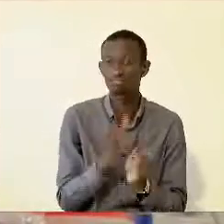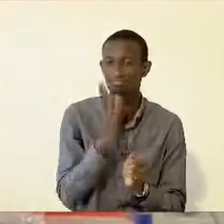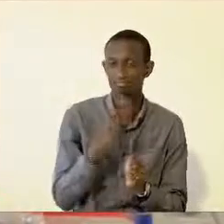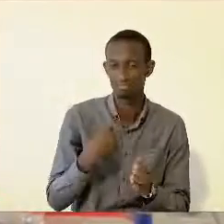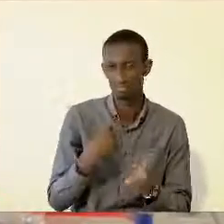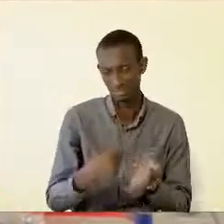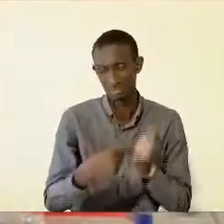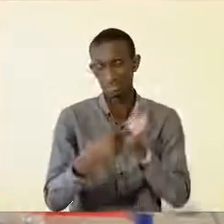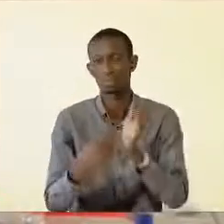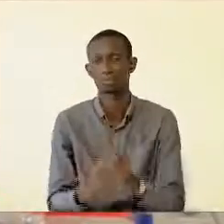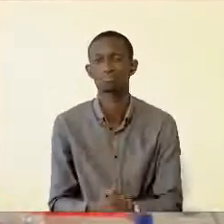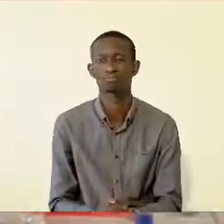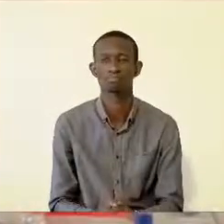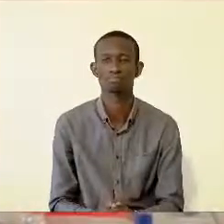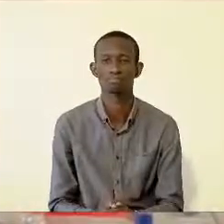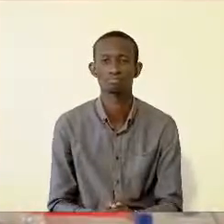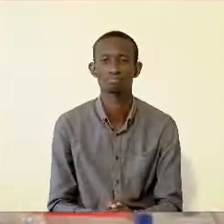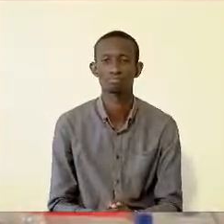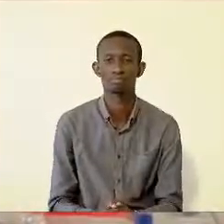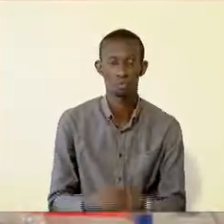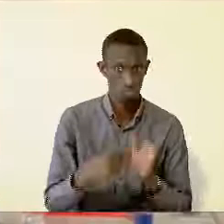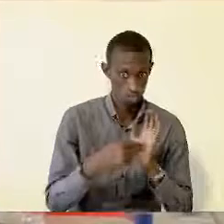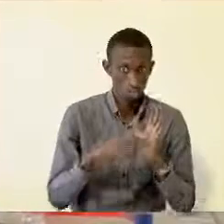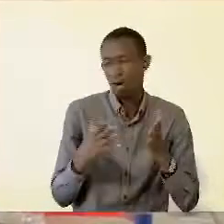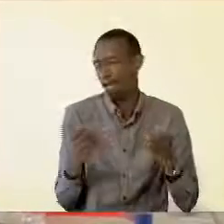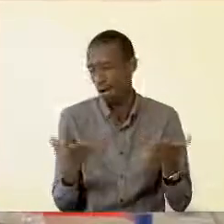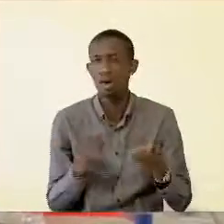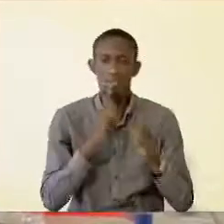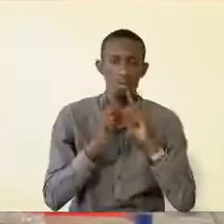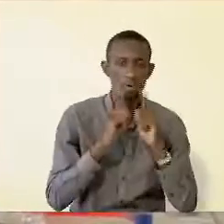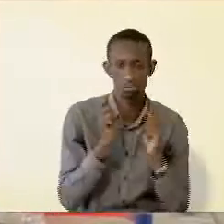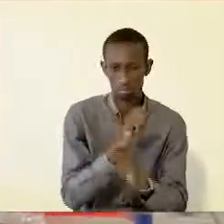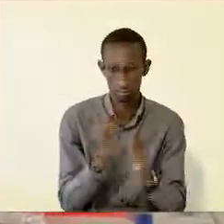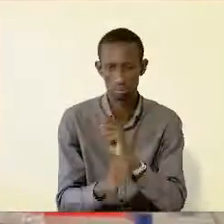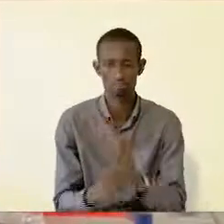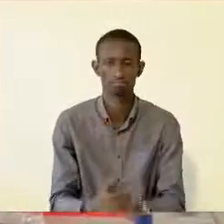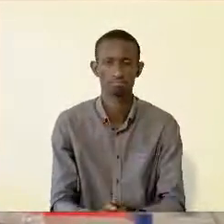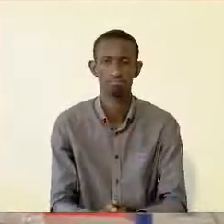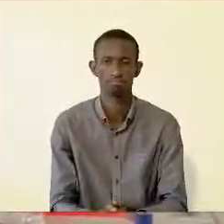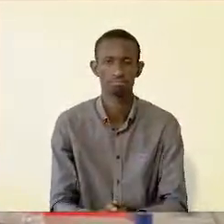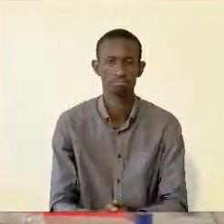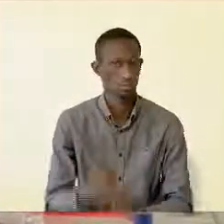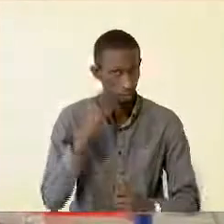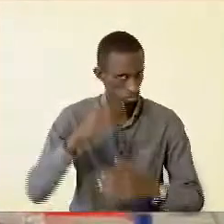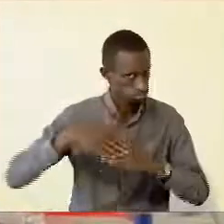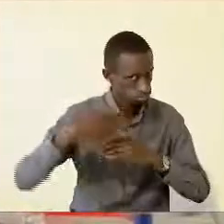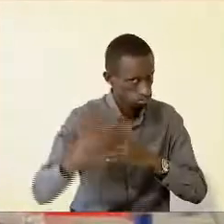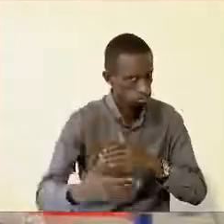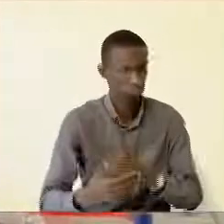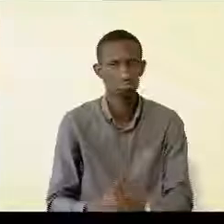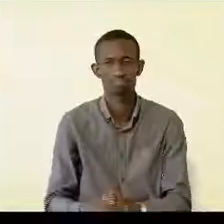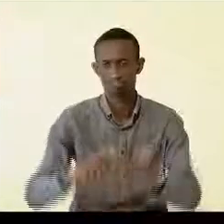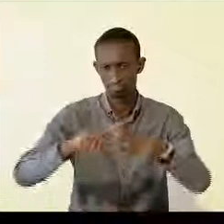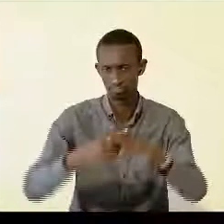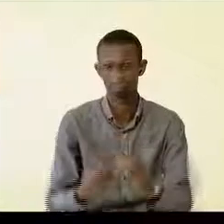we carry out the experiment to show you how the color looks like. So let's go to the next slide, and we